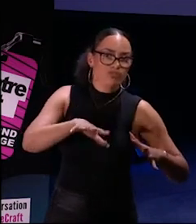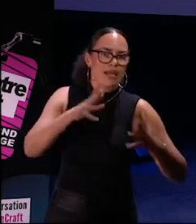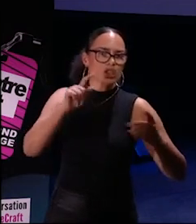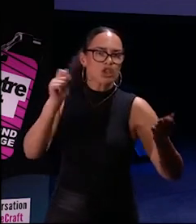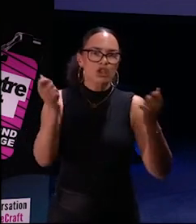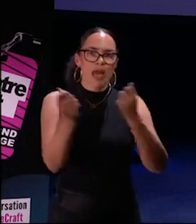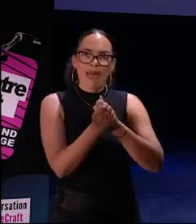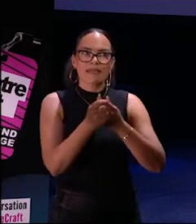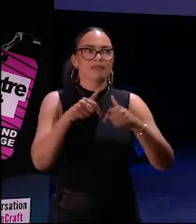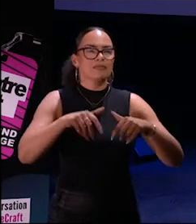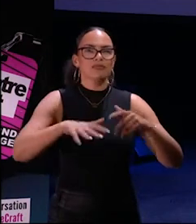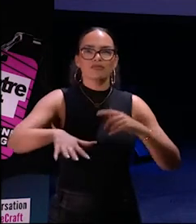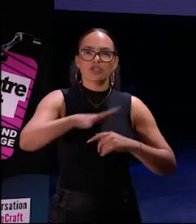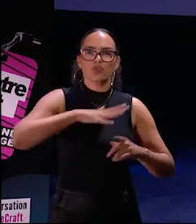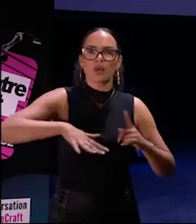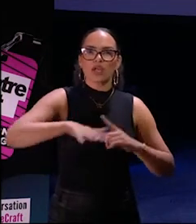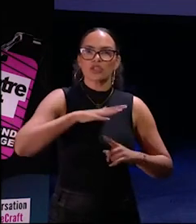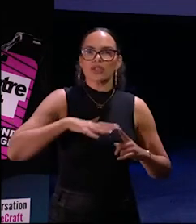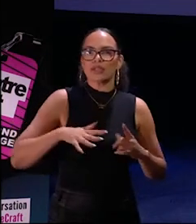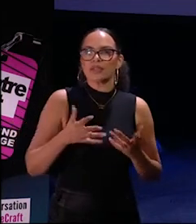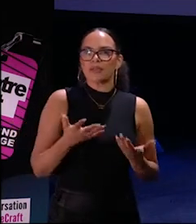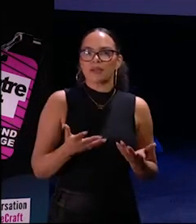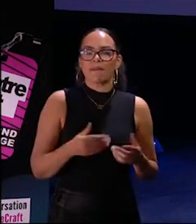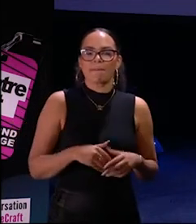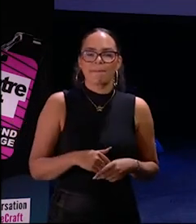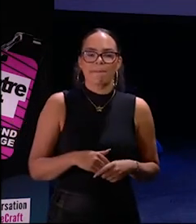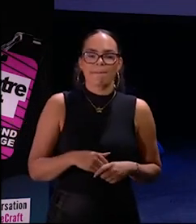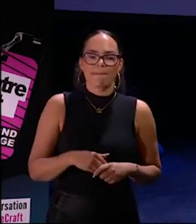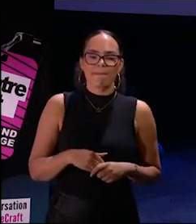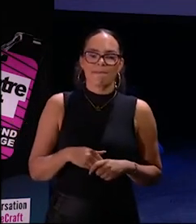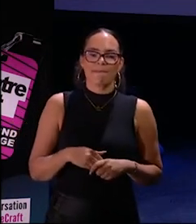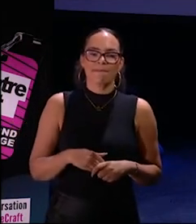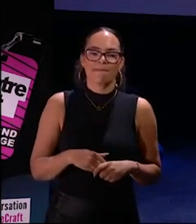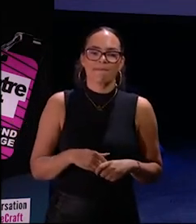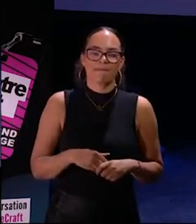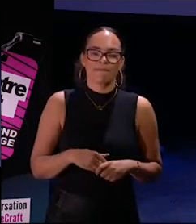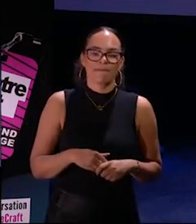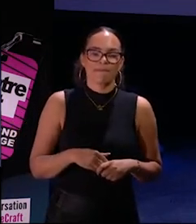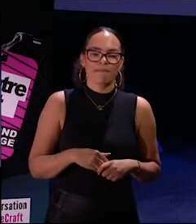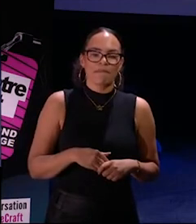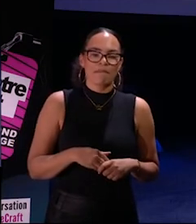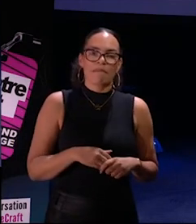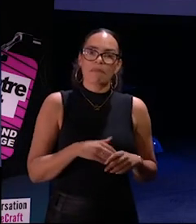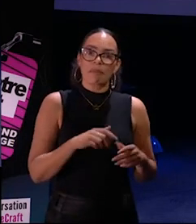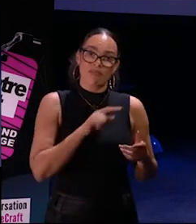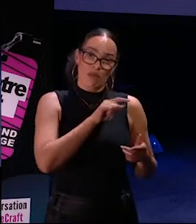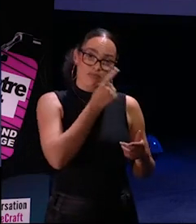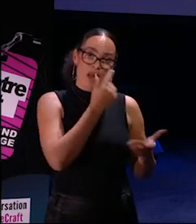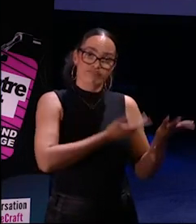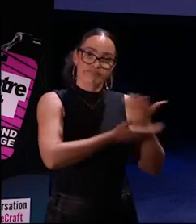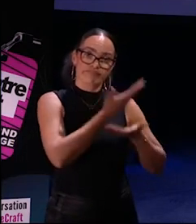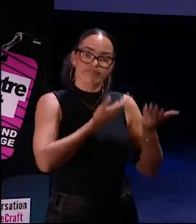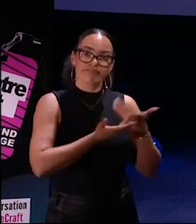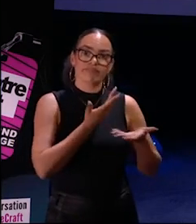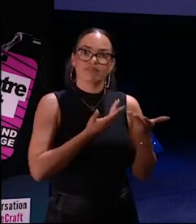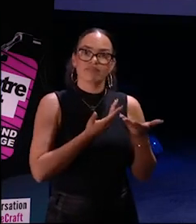with Prime Minister Sunak? So Paulie has been spearheading some of this work. So perhaps you can tell us a little bit about